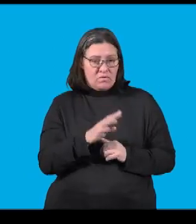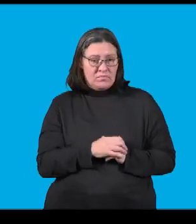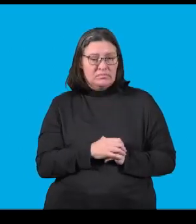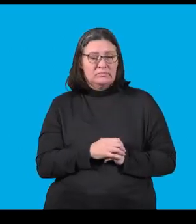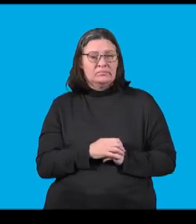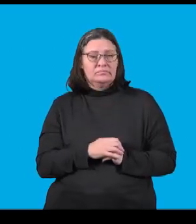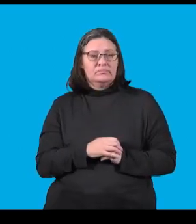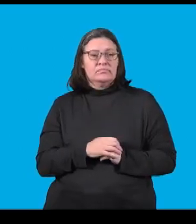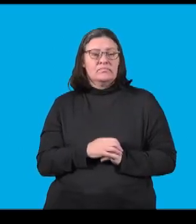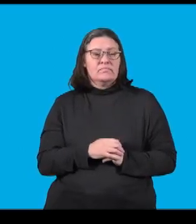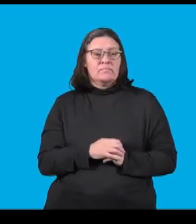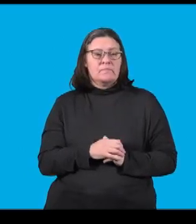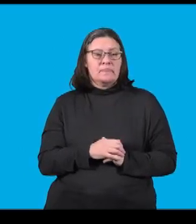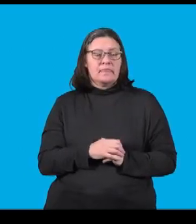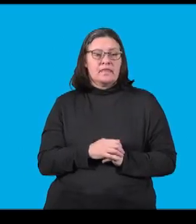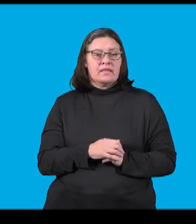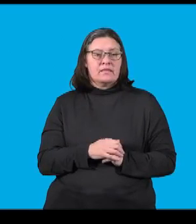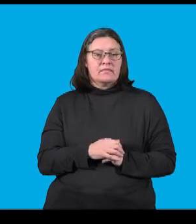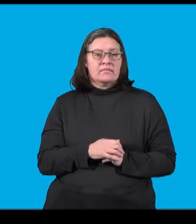minus 4.